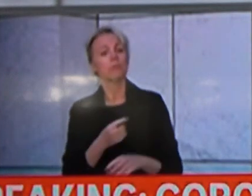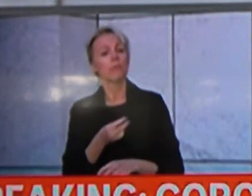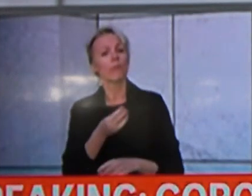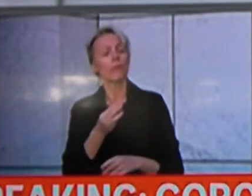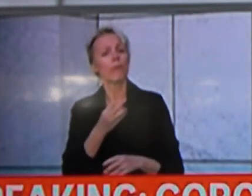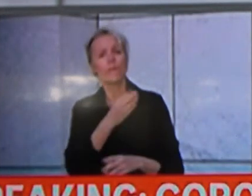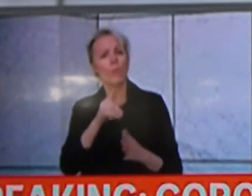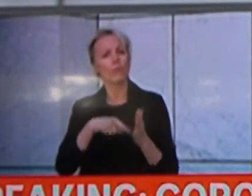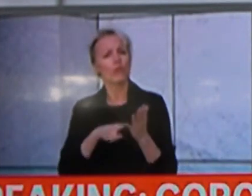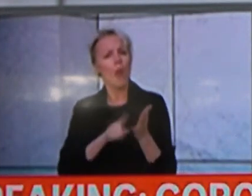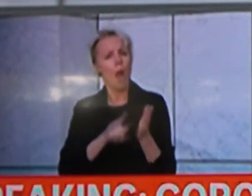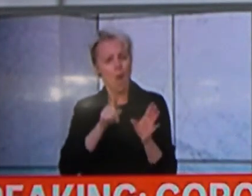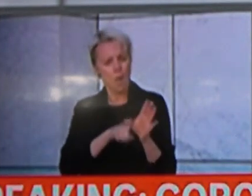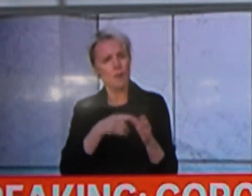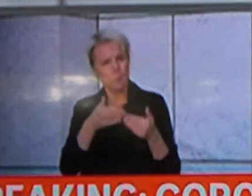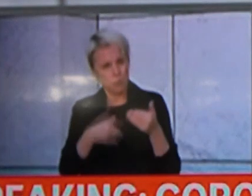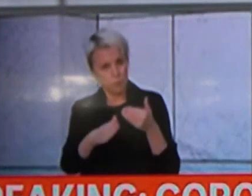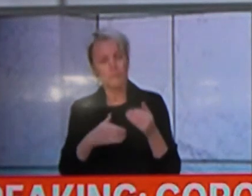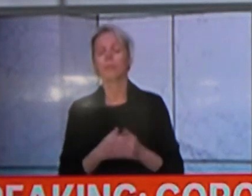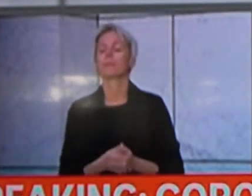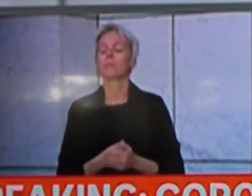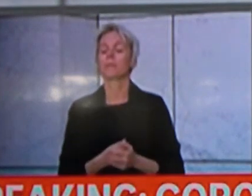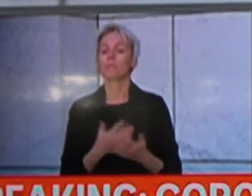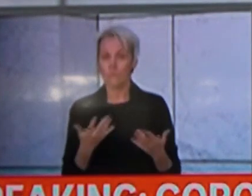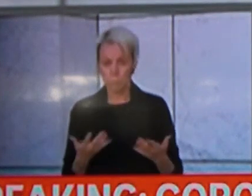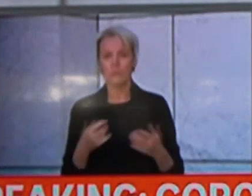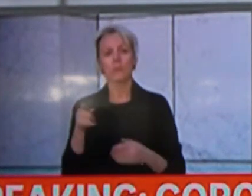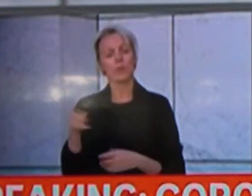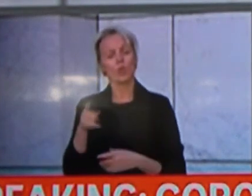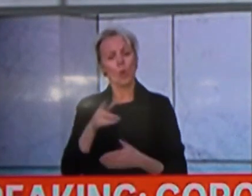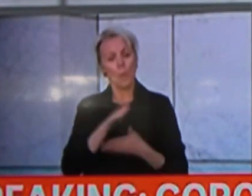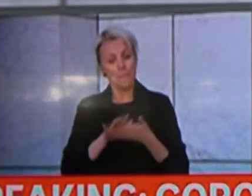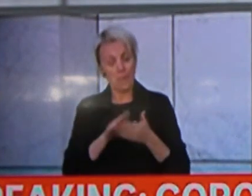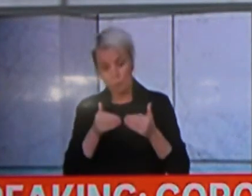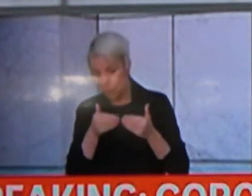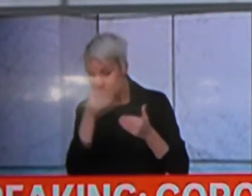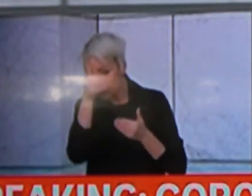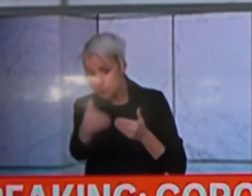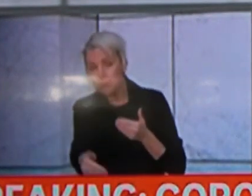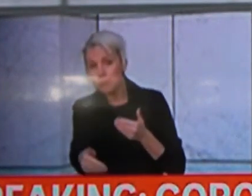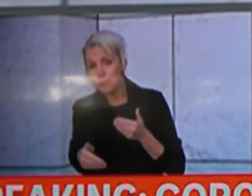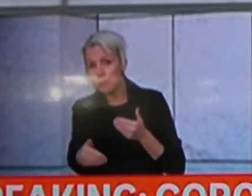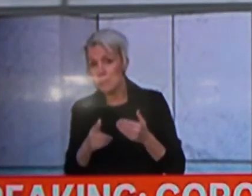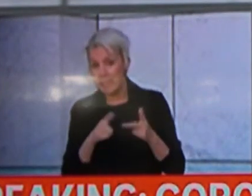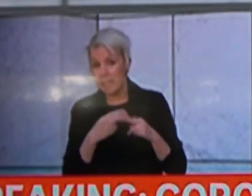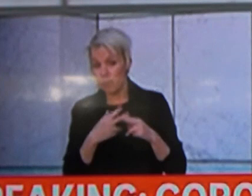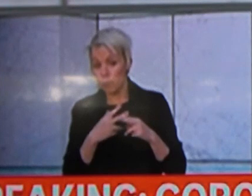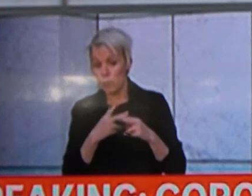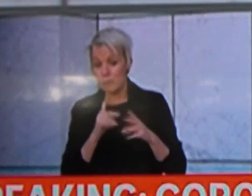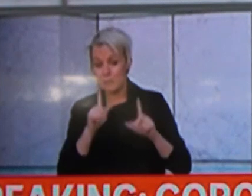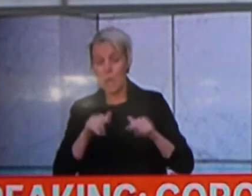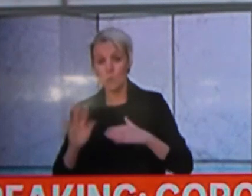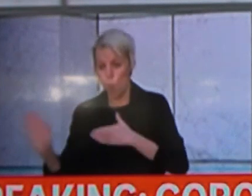the likelihood from what you both foreshadowing that we're moving into lockdowns, we're moving into